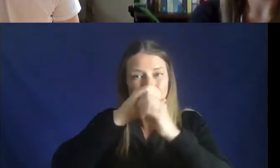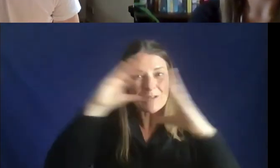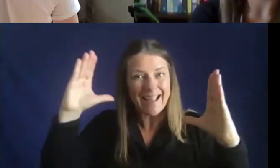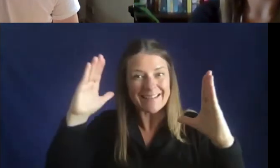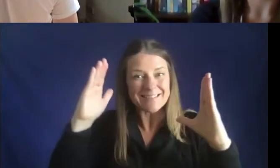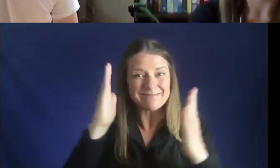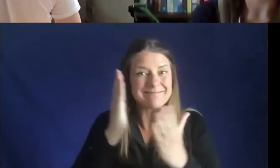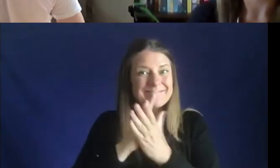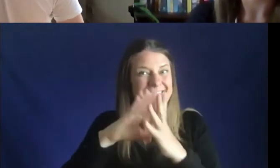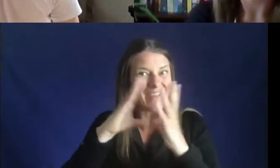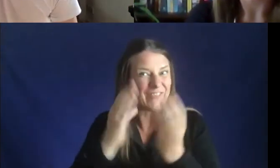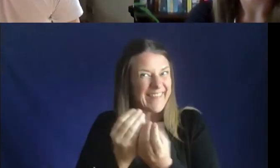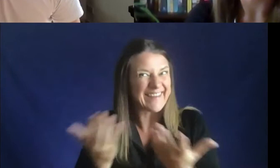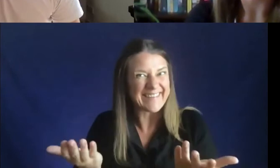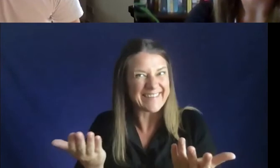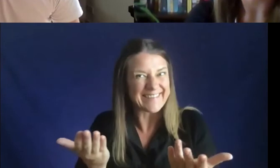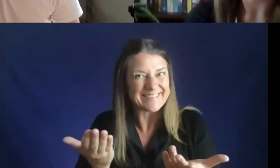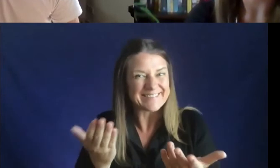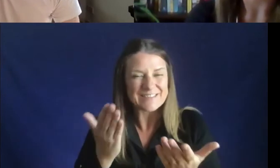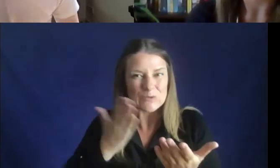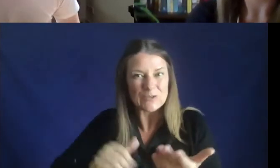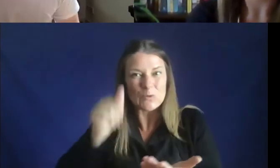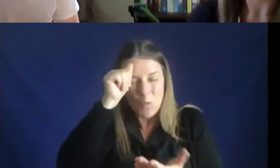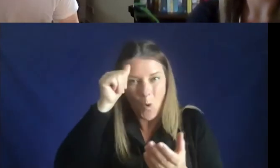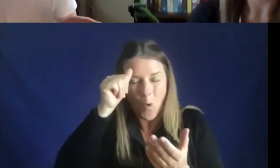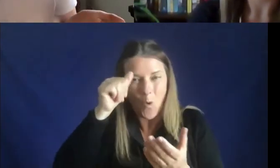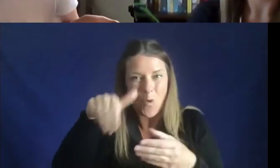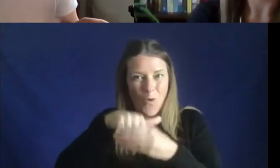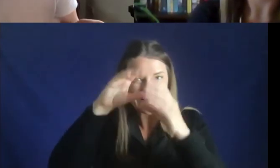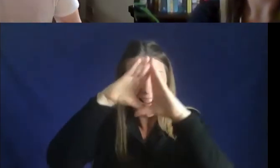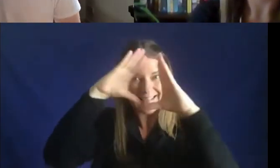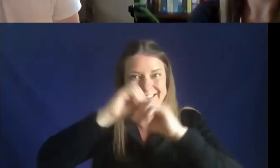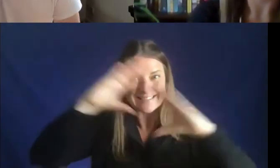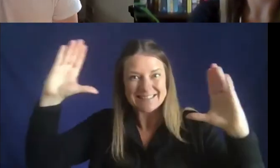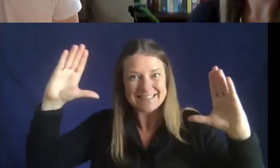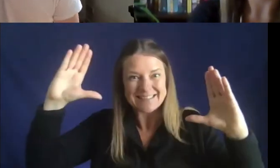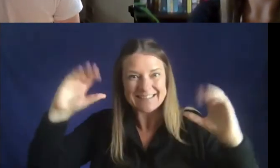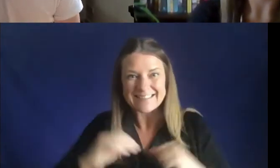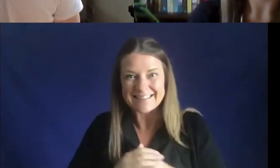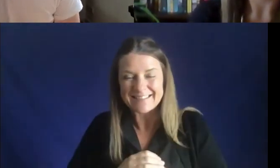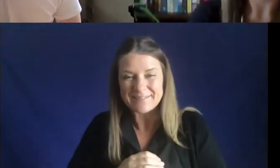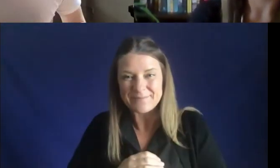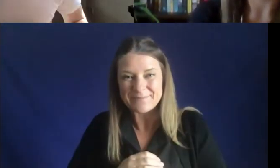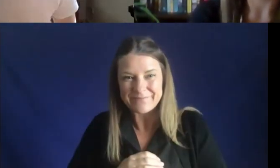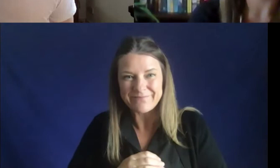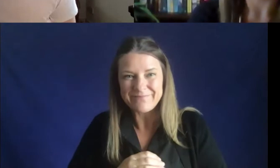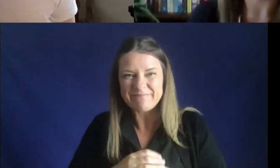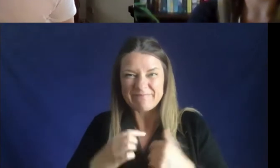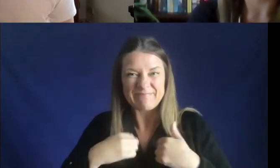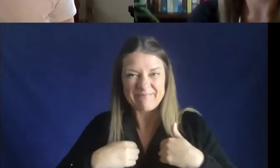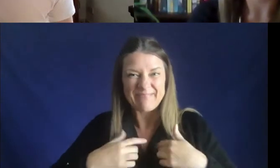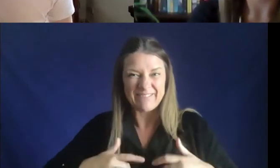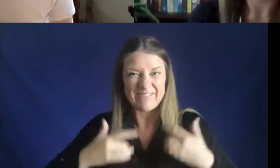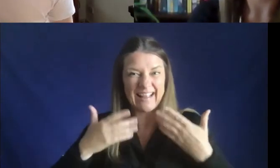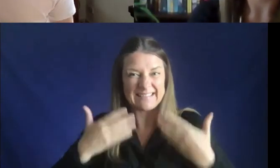yeah, I definitely look at things now from I don't know if left is the right word, but a very humane point of view, I